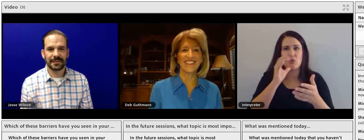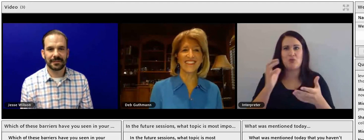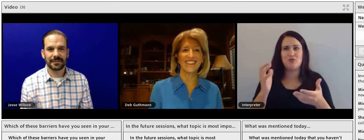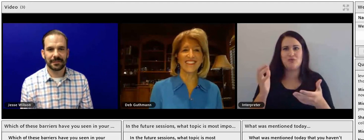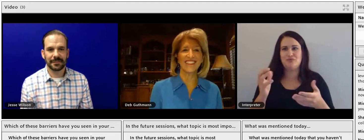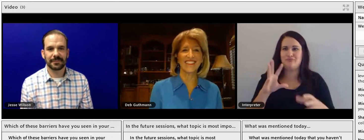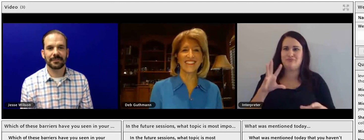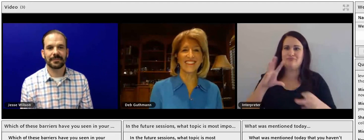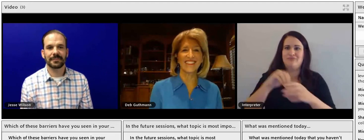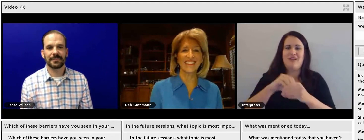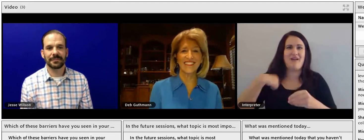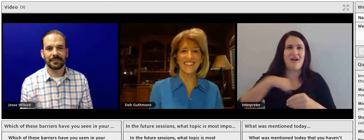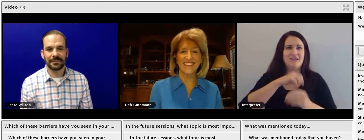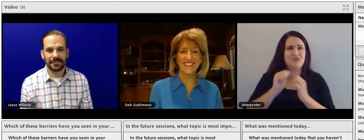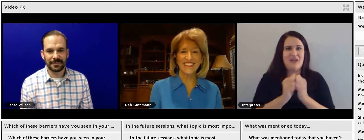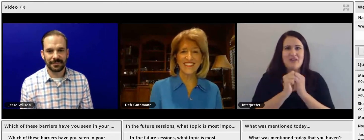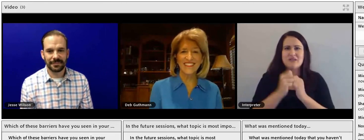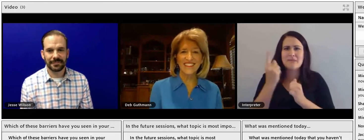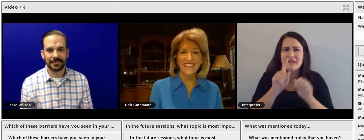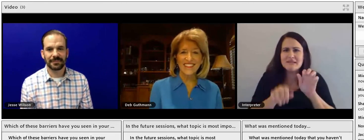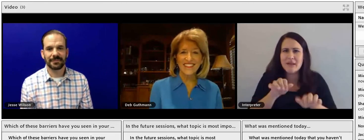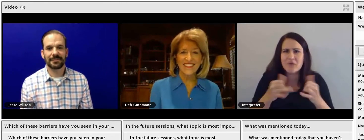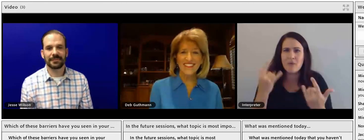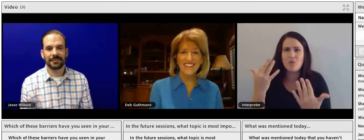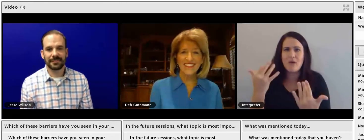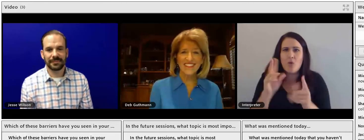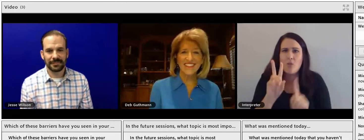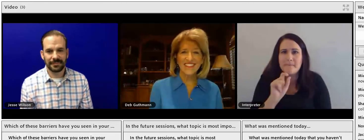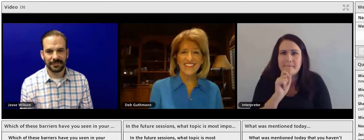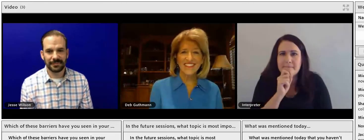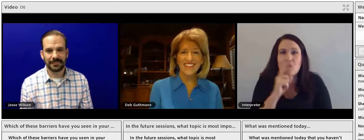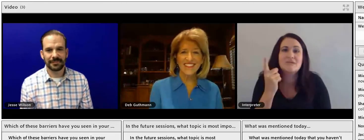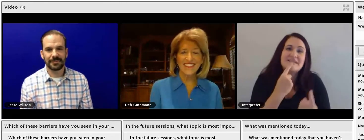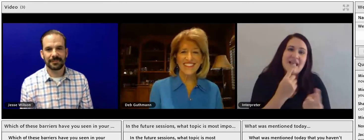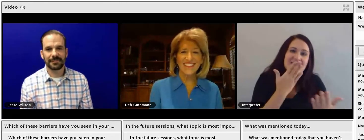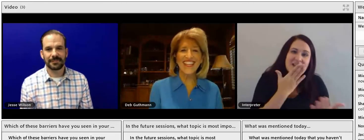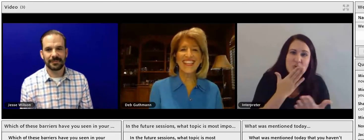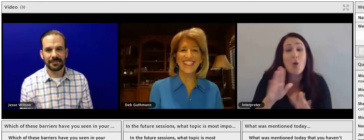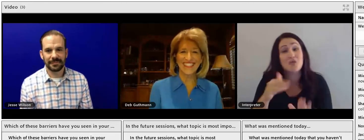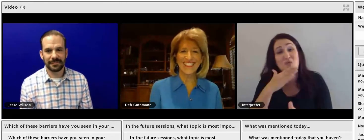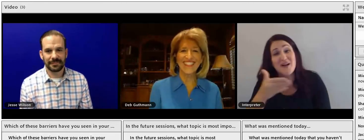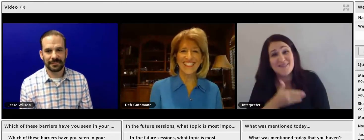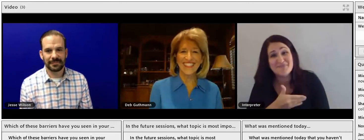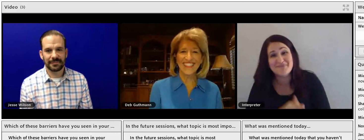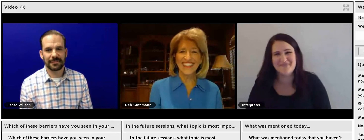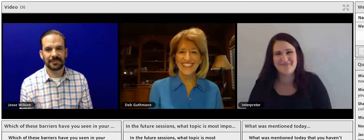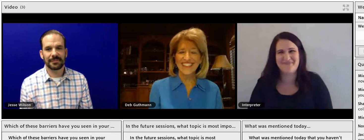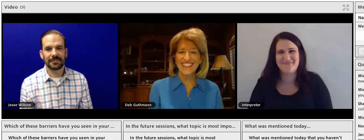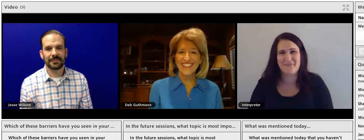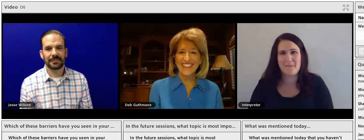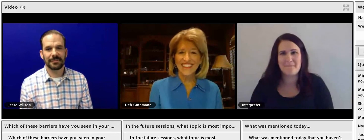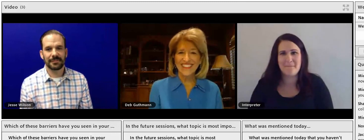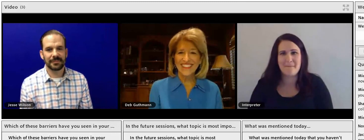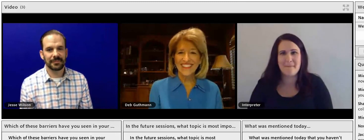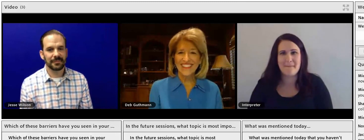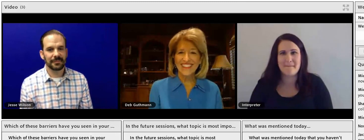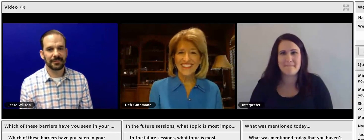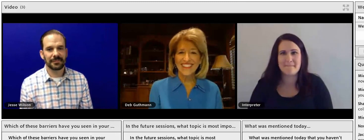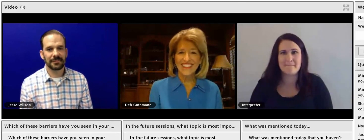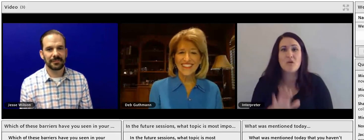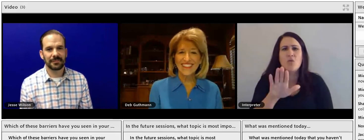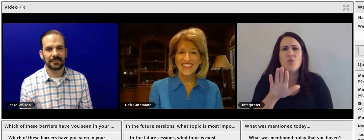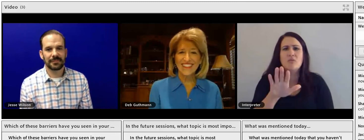somebody is typing right now, so I'm going to stall for a second. Oh, here we go. She's saying thank you. Well, you're very welcome. And, you